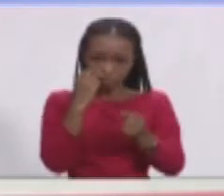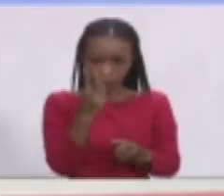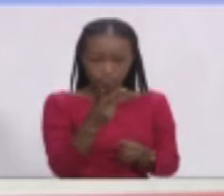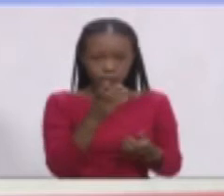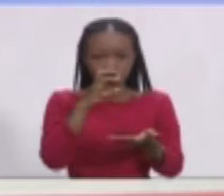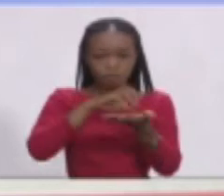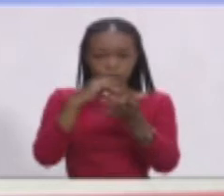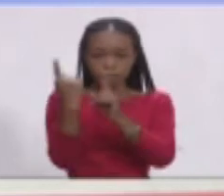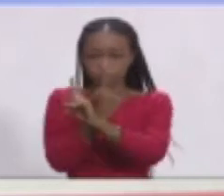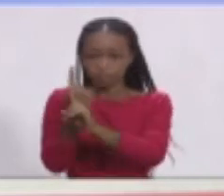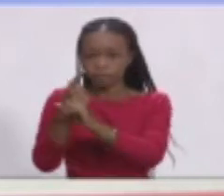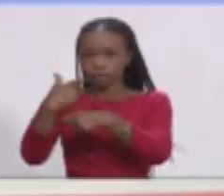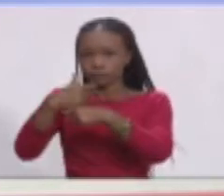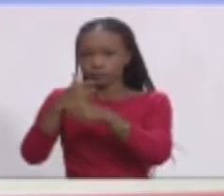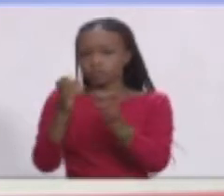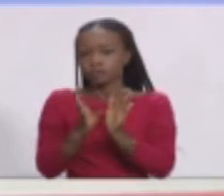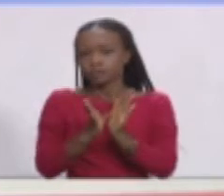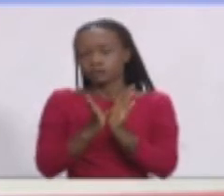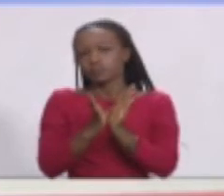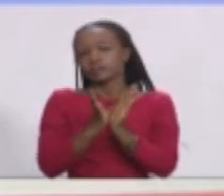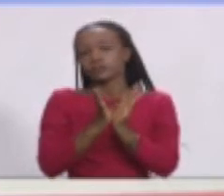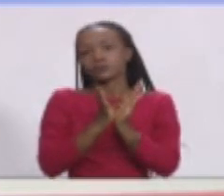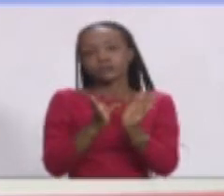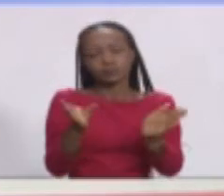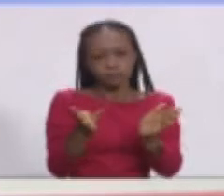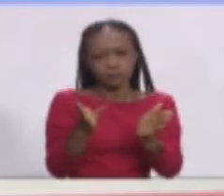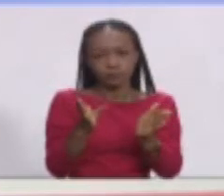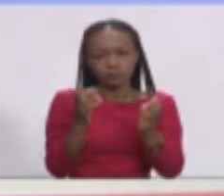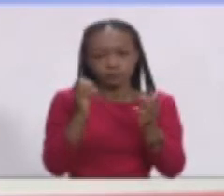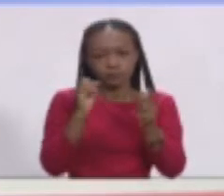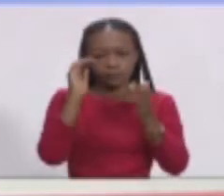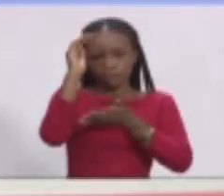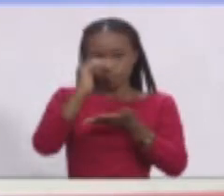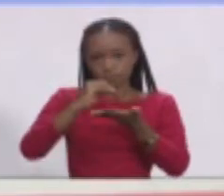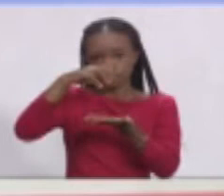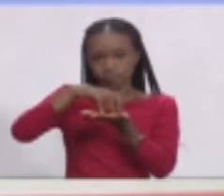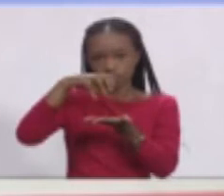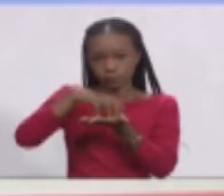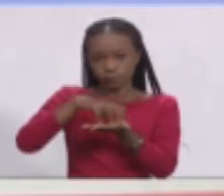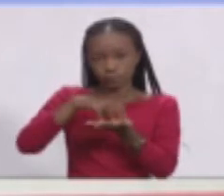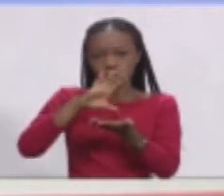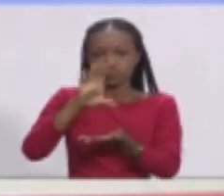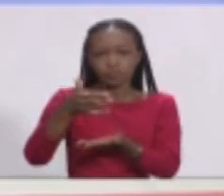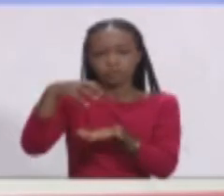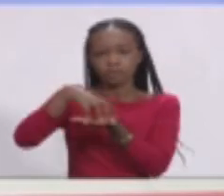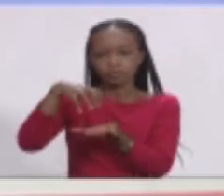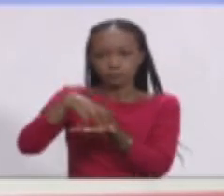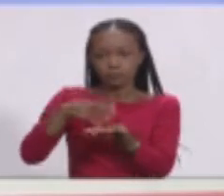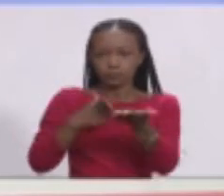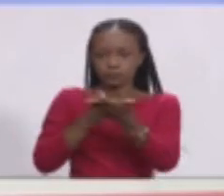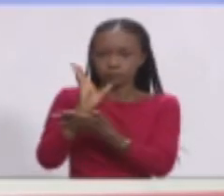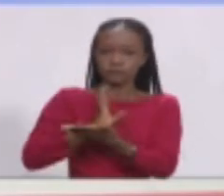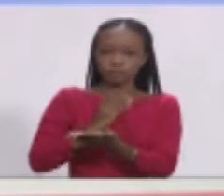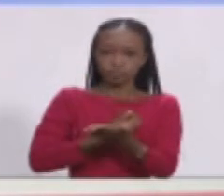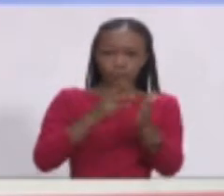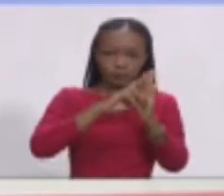cases, forcing the government to impose a curfew as a way to contain the situation after 38 cases have been confirmed. Our reporter